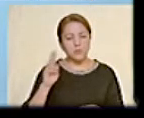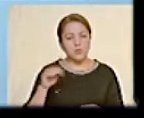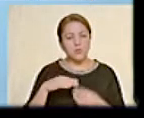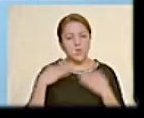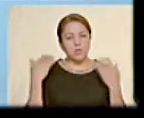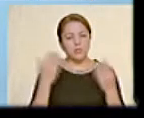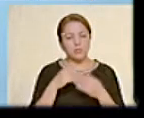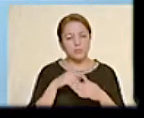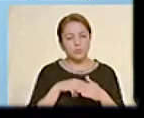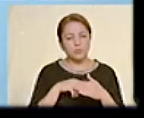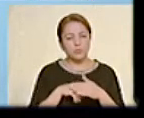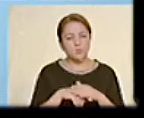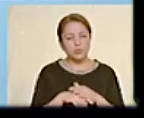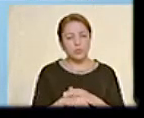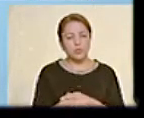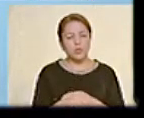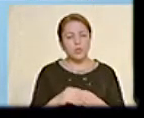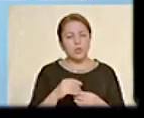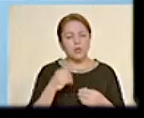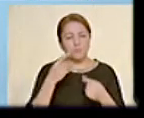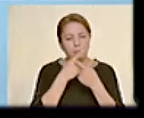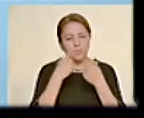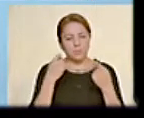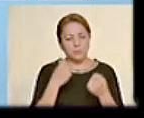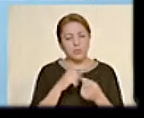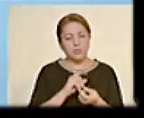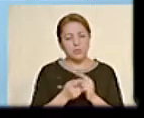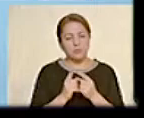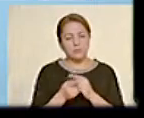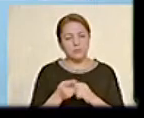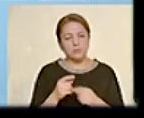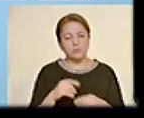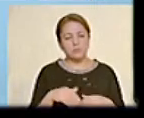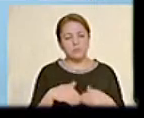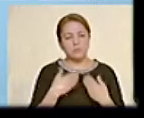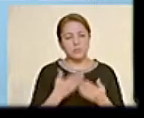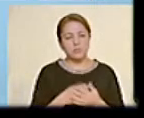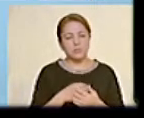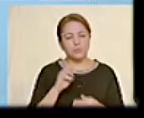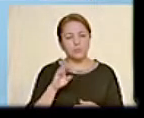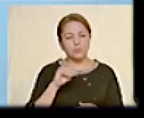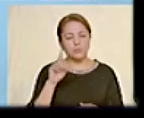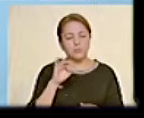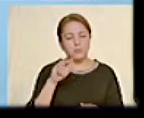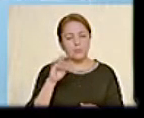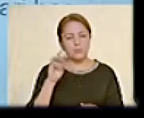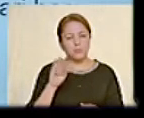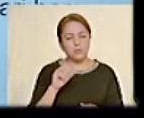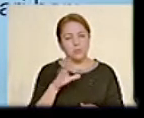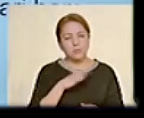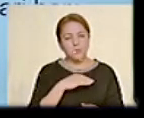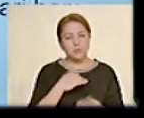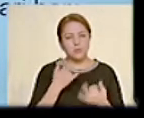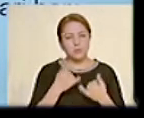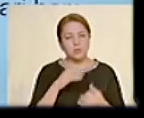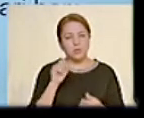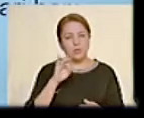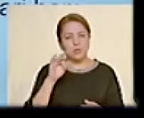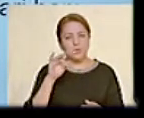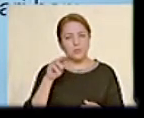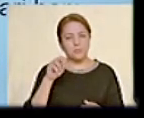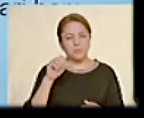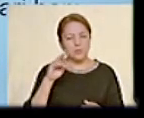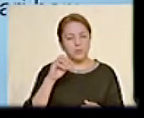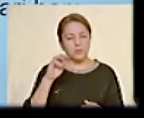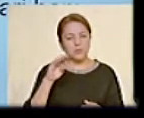almashishiga imkon beruvchi tuzilma hisoblangan. Mana endi aziz o'quvchilar, ARPANET'ning aynan